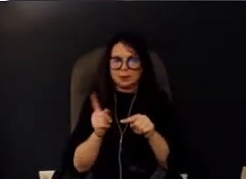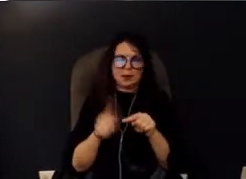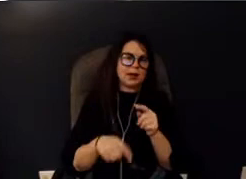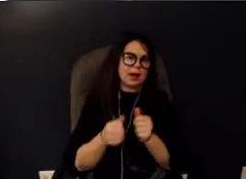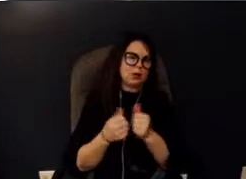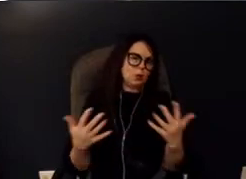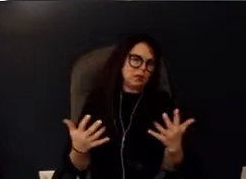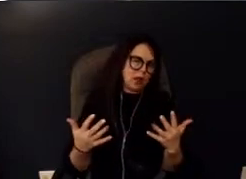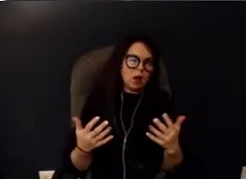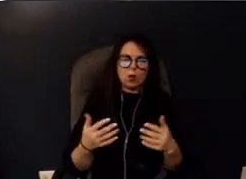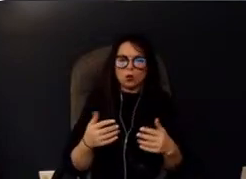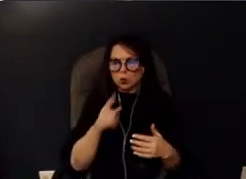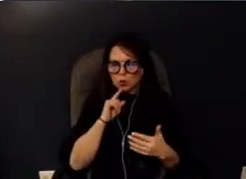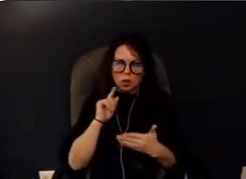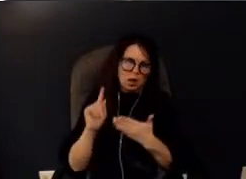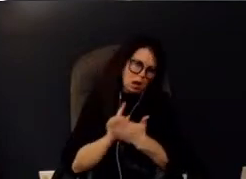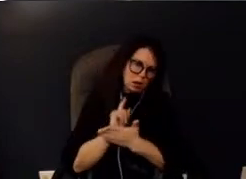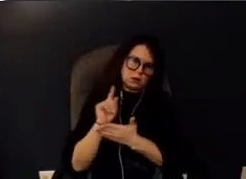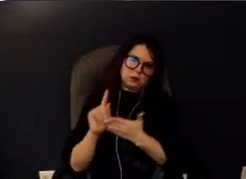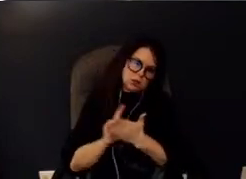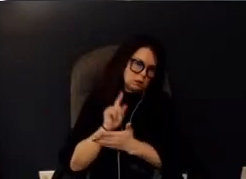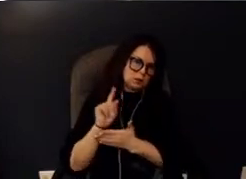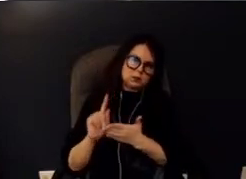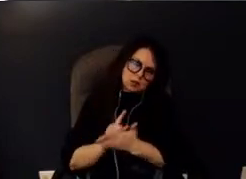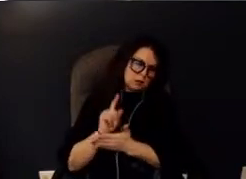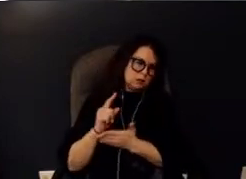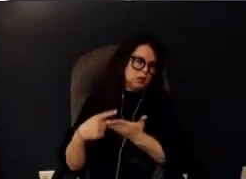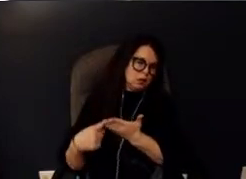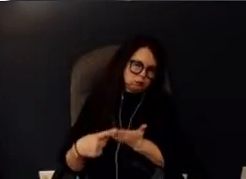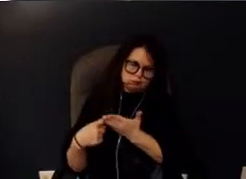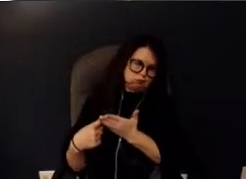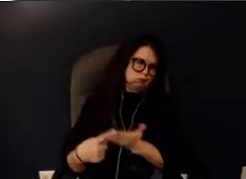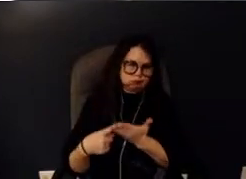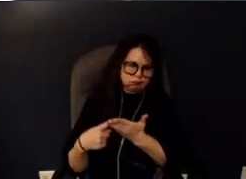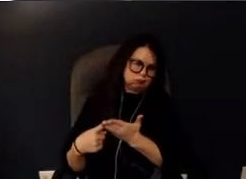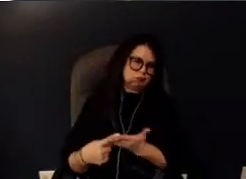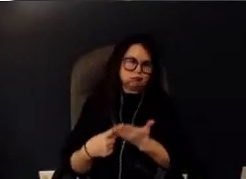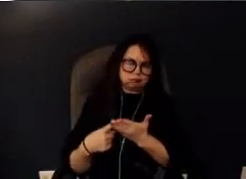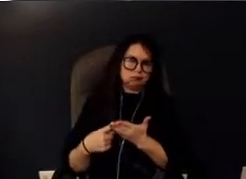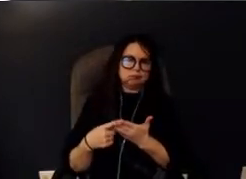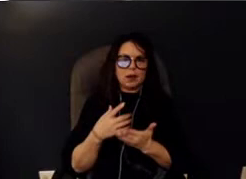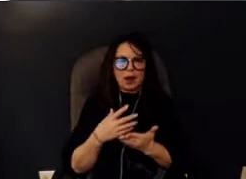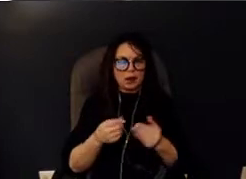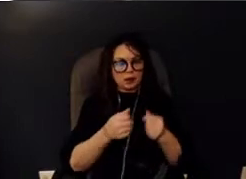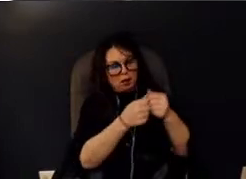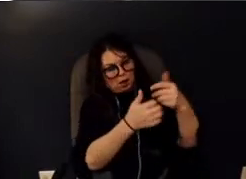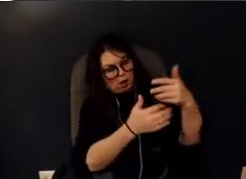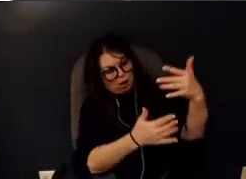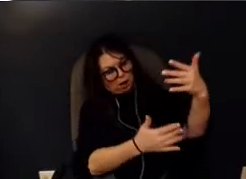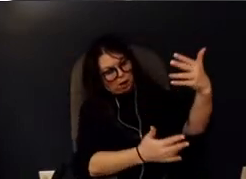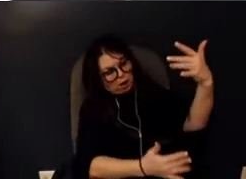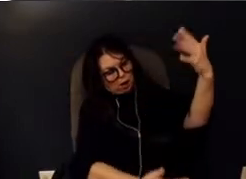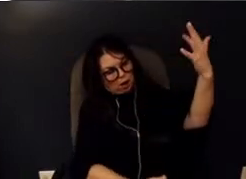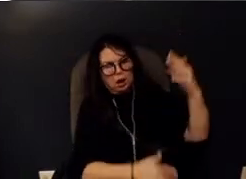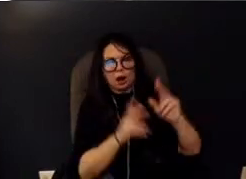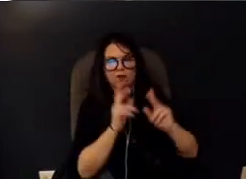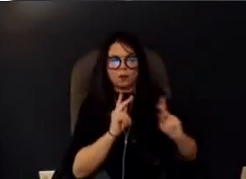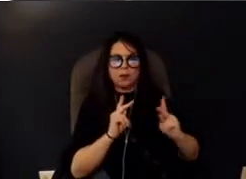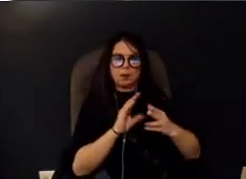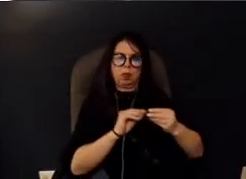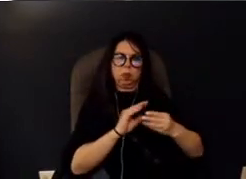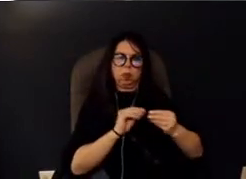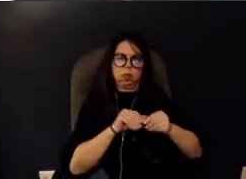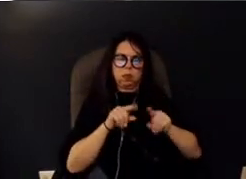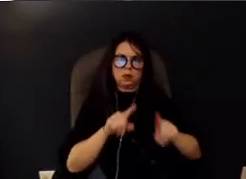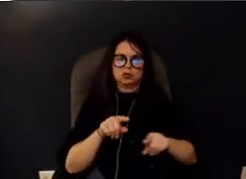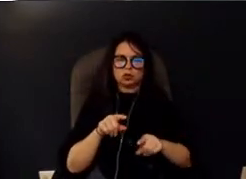of deliberation and accommodate so many speakers in a public hearing. And as many of you know, this is our budget